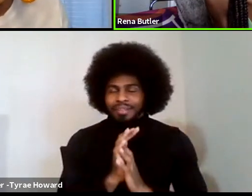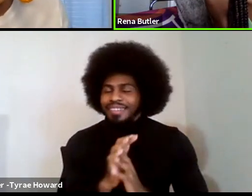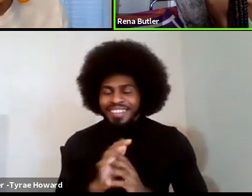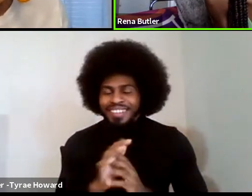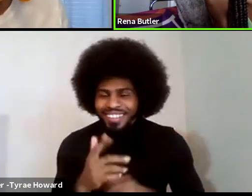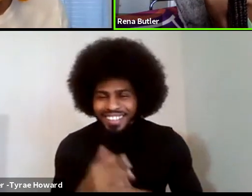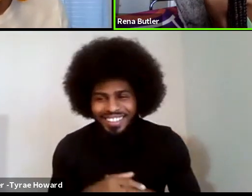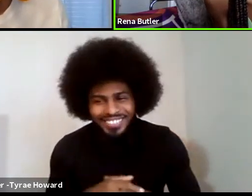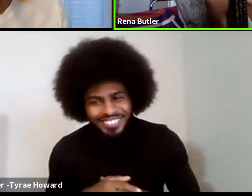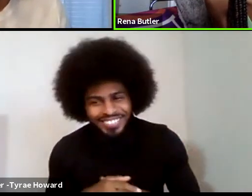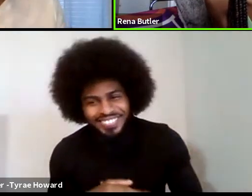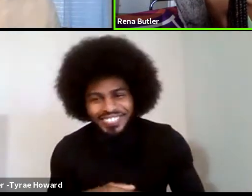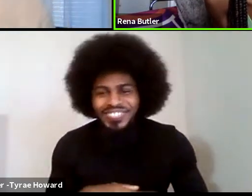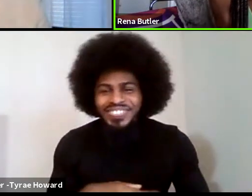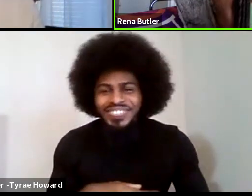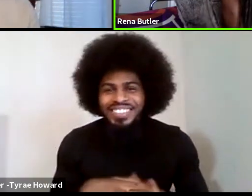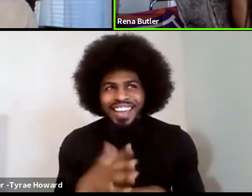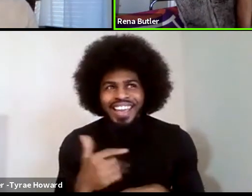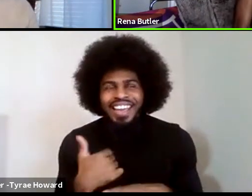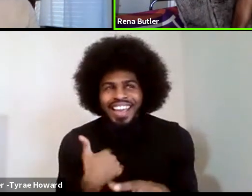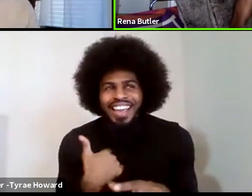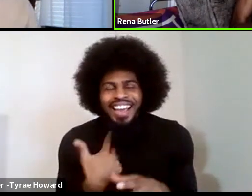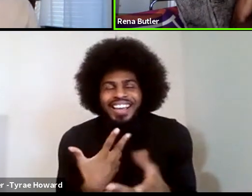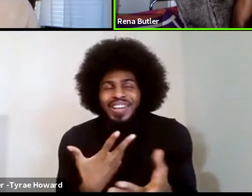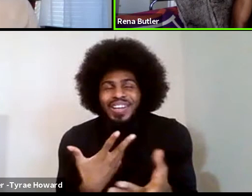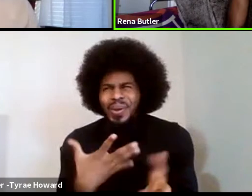make rehearsal? Like, where are you?